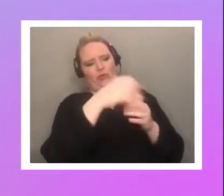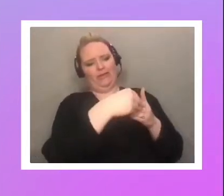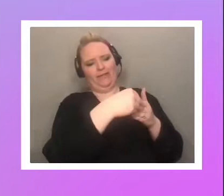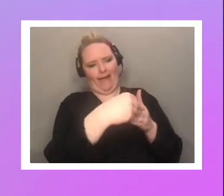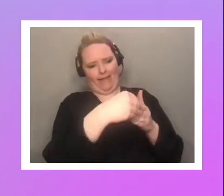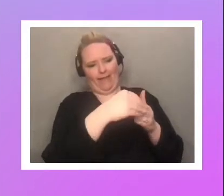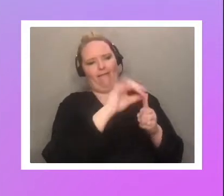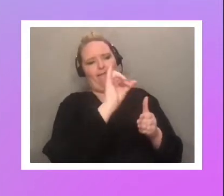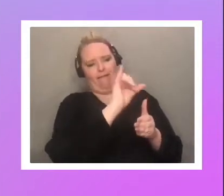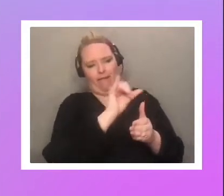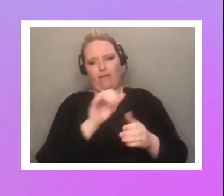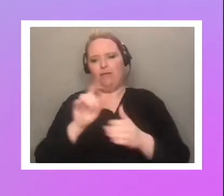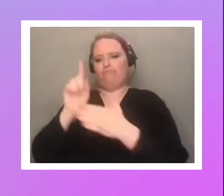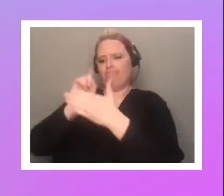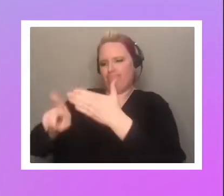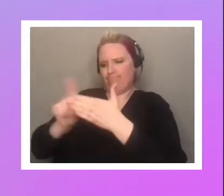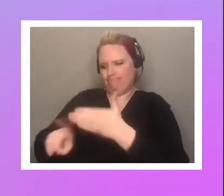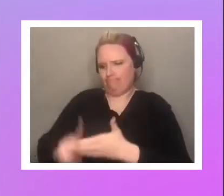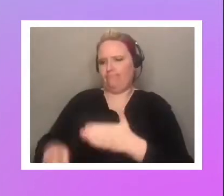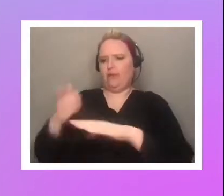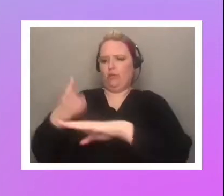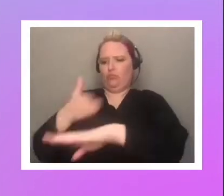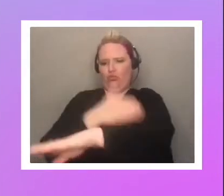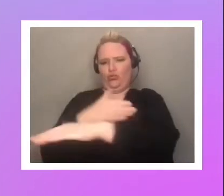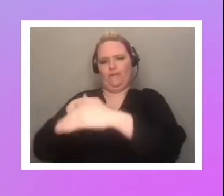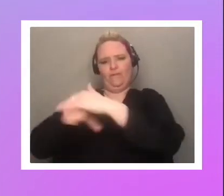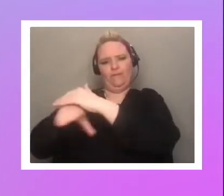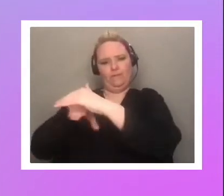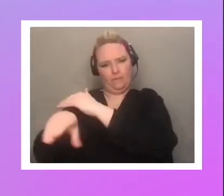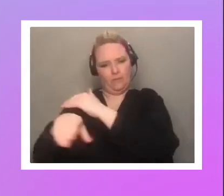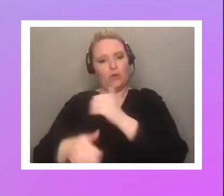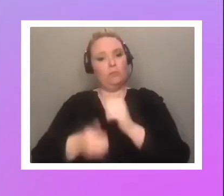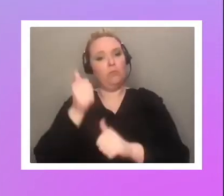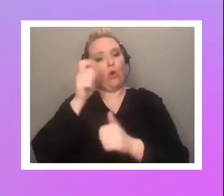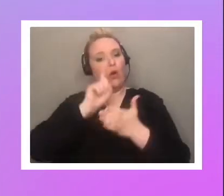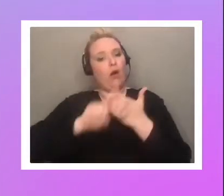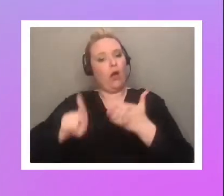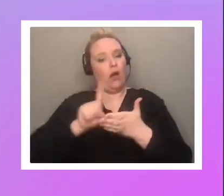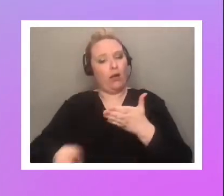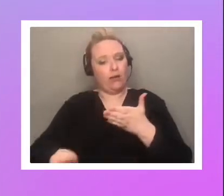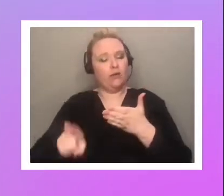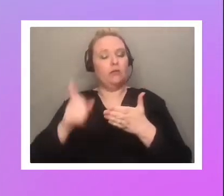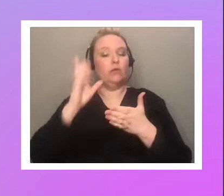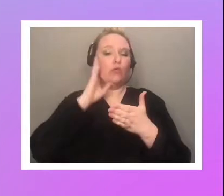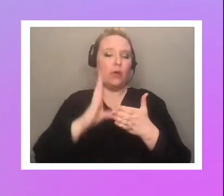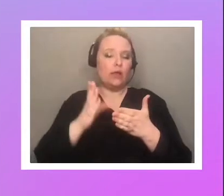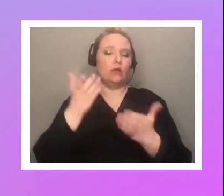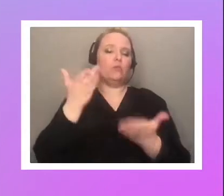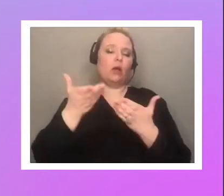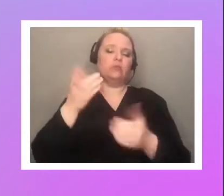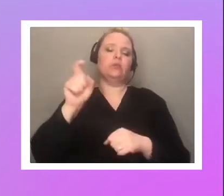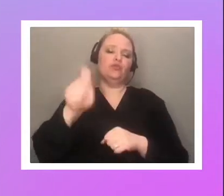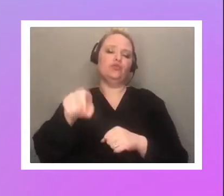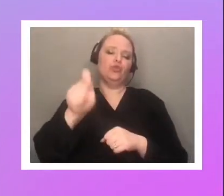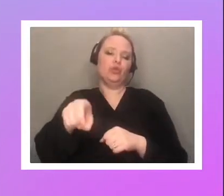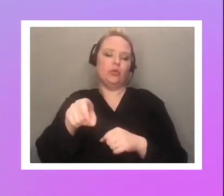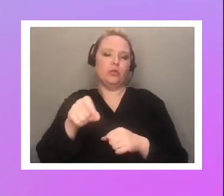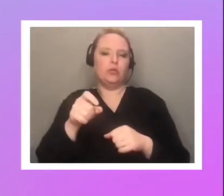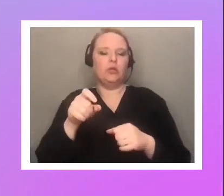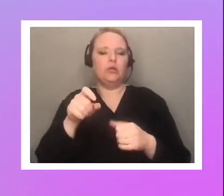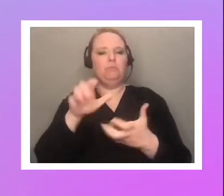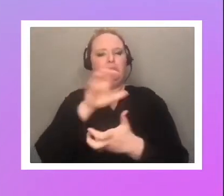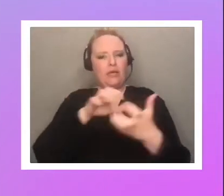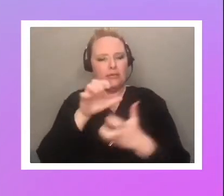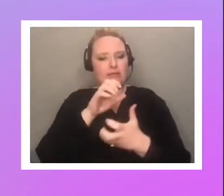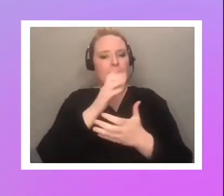to improve accessibility. Most audits will and probably should be a mix of